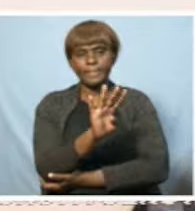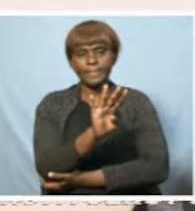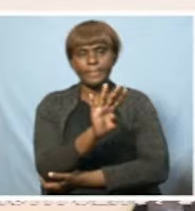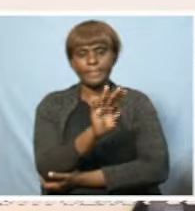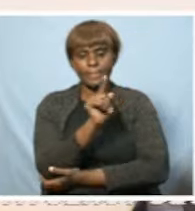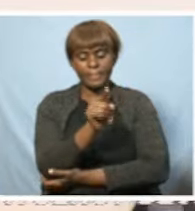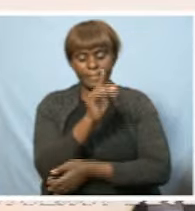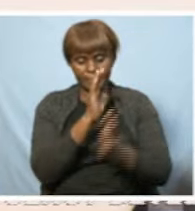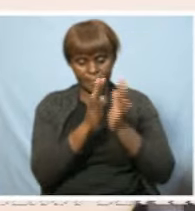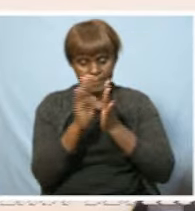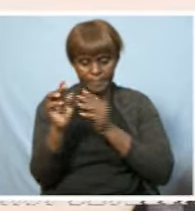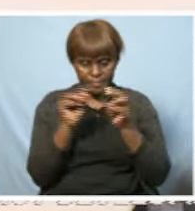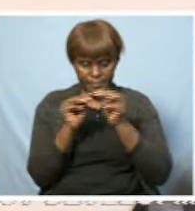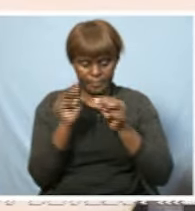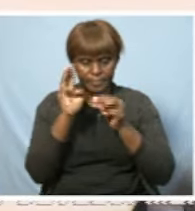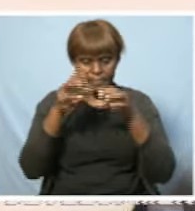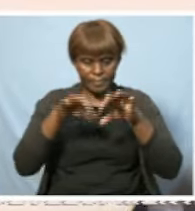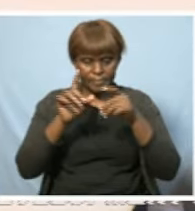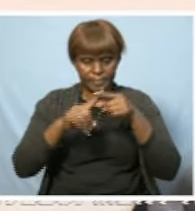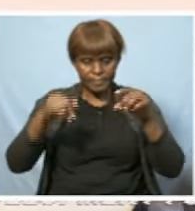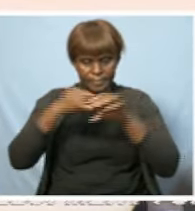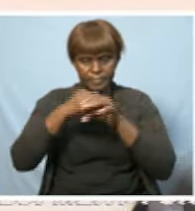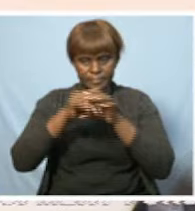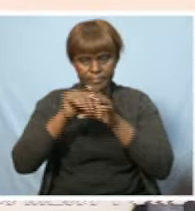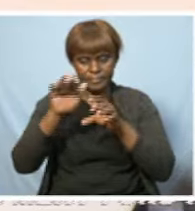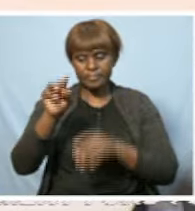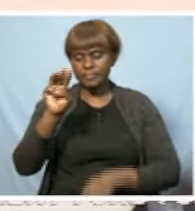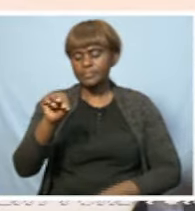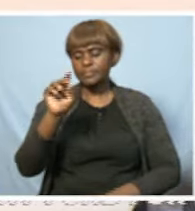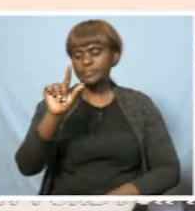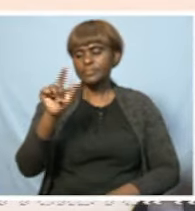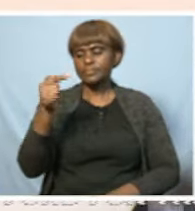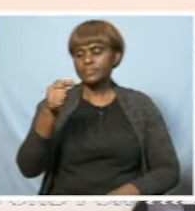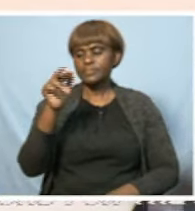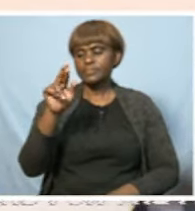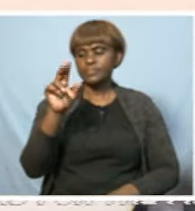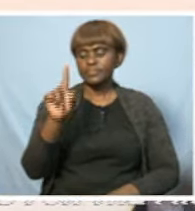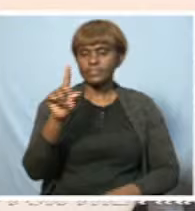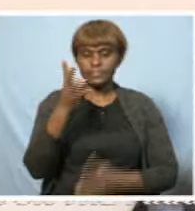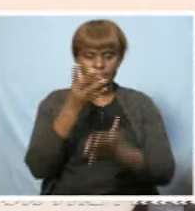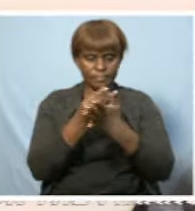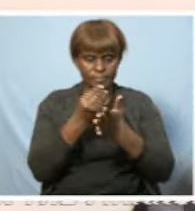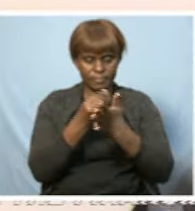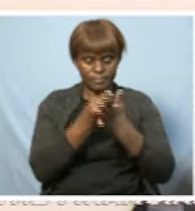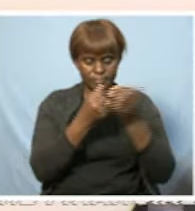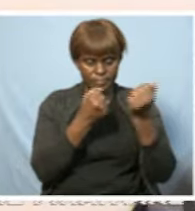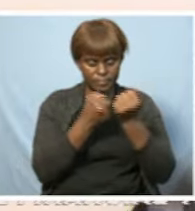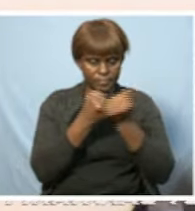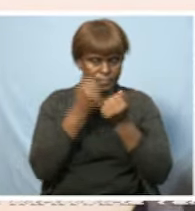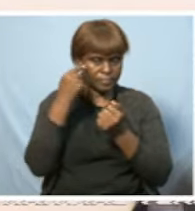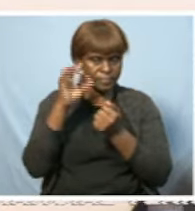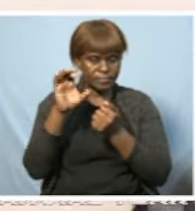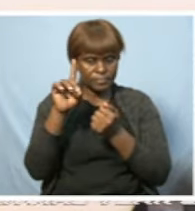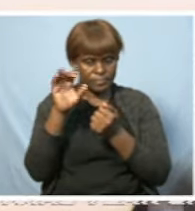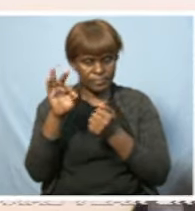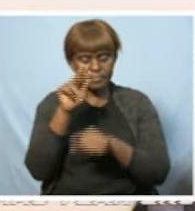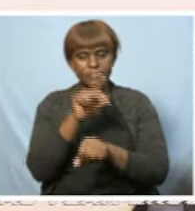Remedial measure, management will continue to engage the Ministry of Local Government and Rural Development on funding for CDF